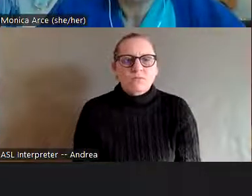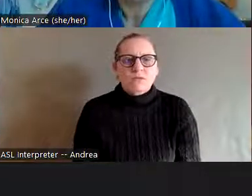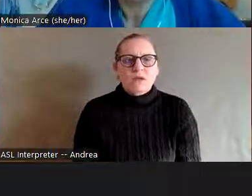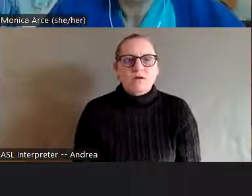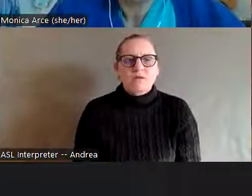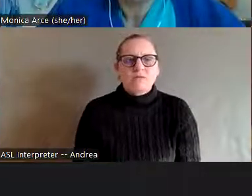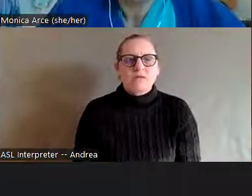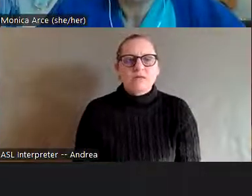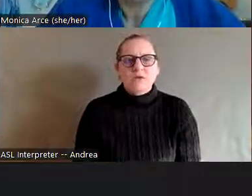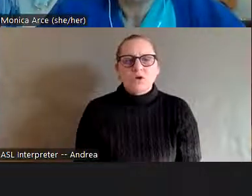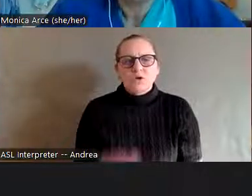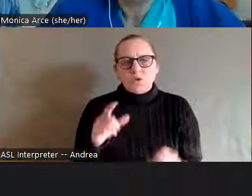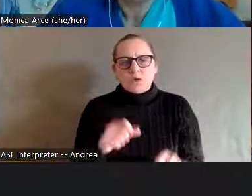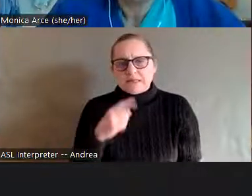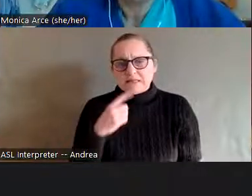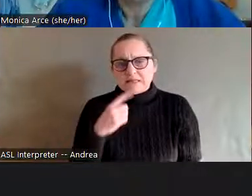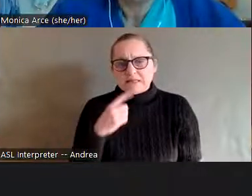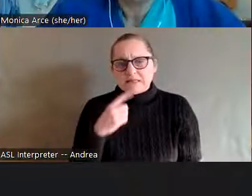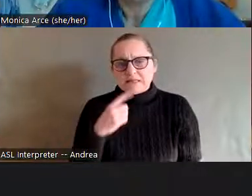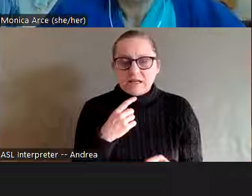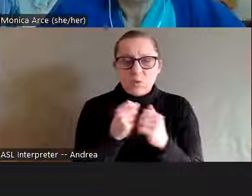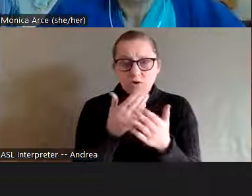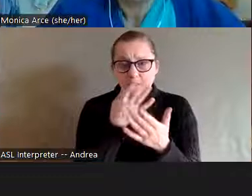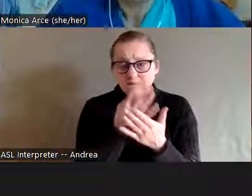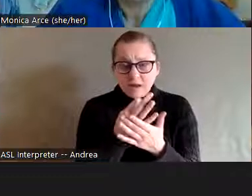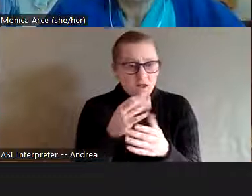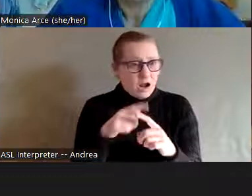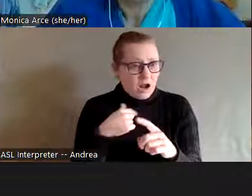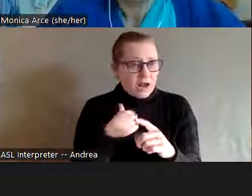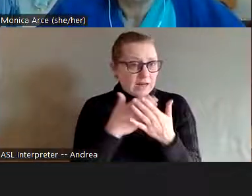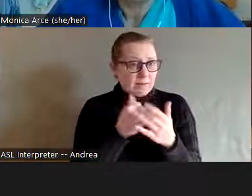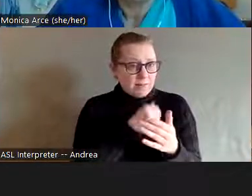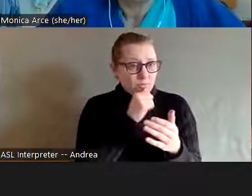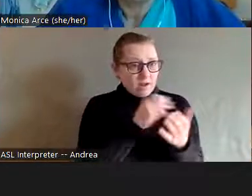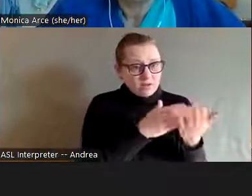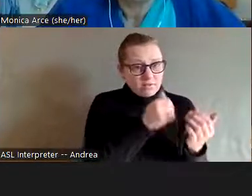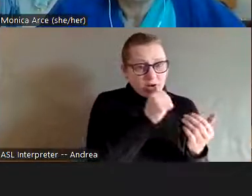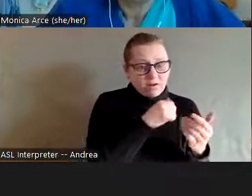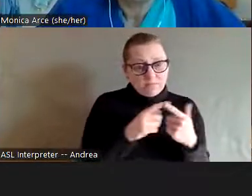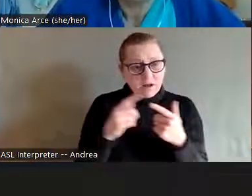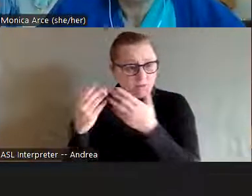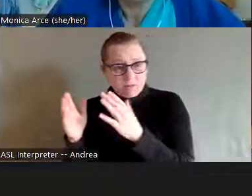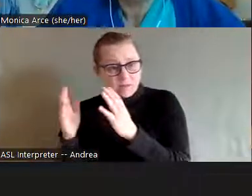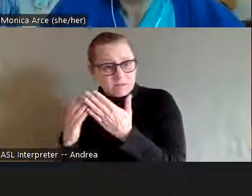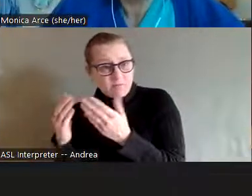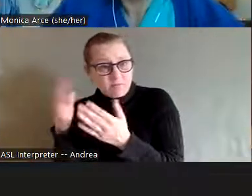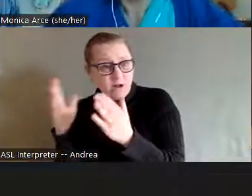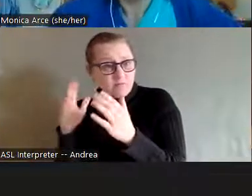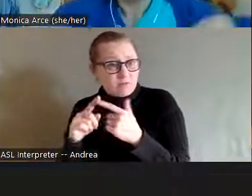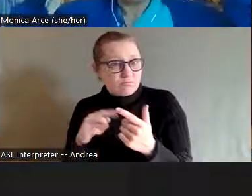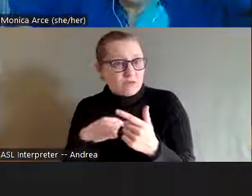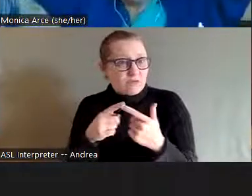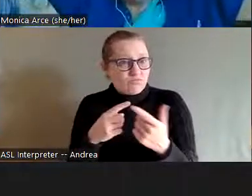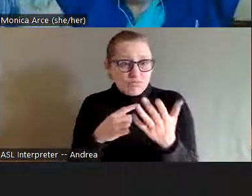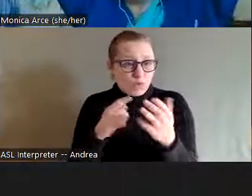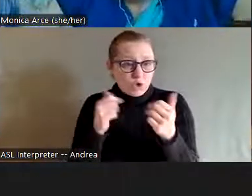as long as you know, you can say in good faith that you keep your private stuff private and your public stuff public, we're good. We're not going to worry about